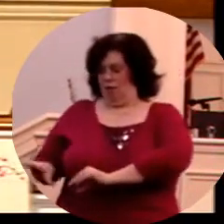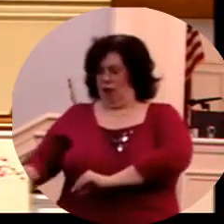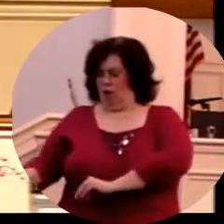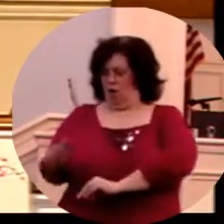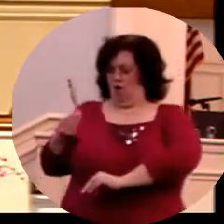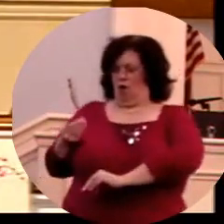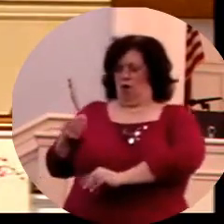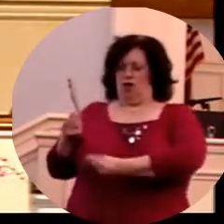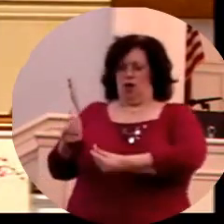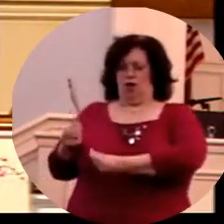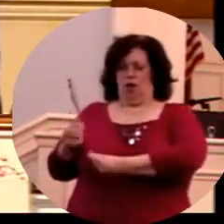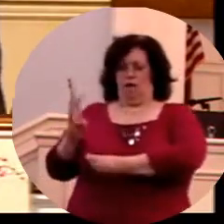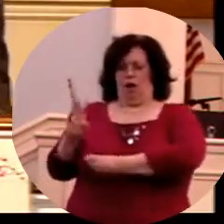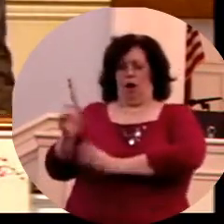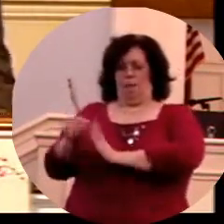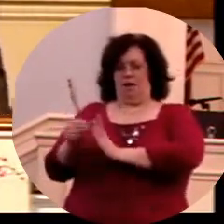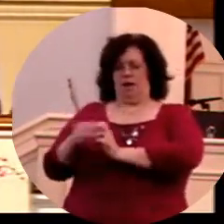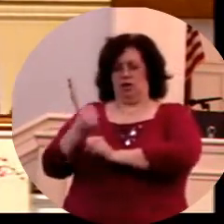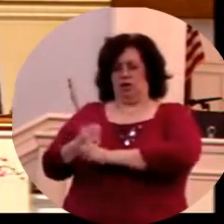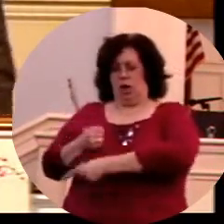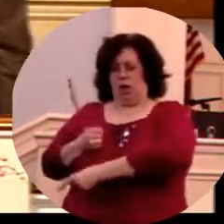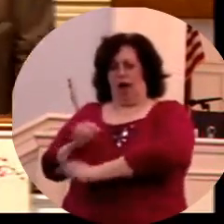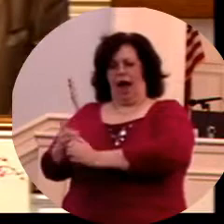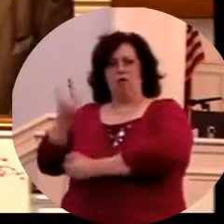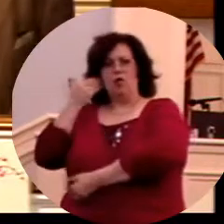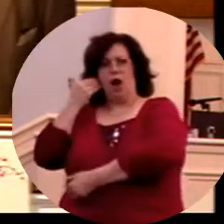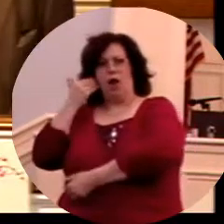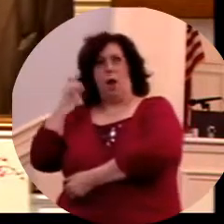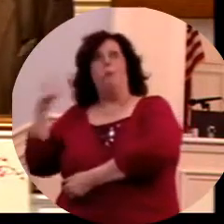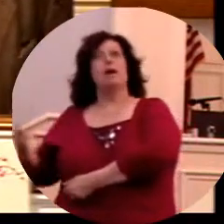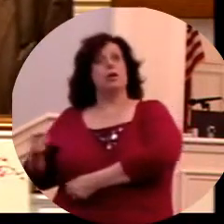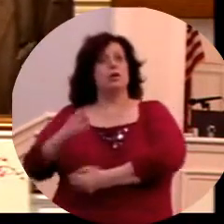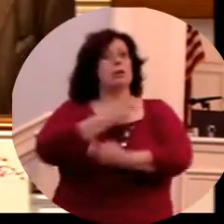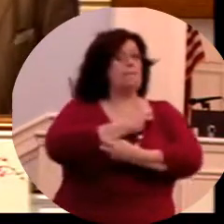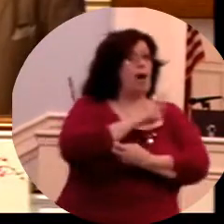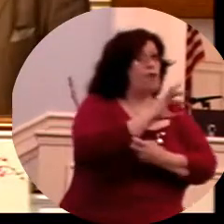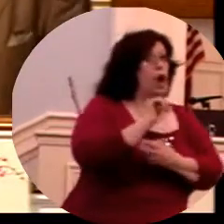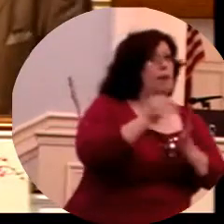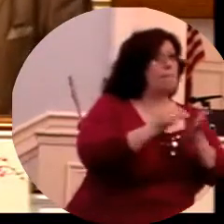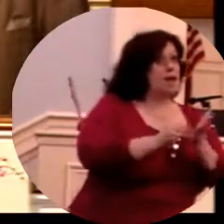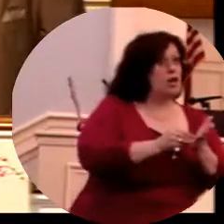do you know that layer's 400 million years Because it's got a bone that's 400 million years old.